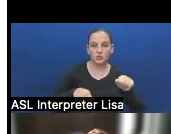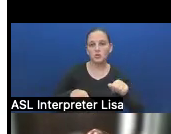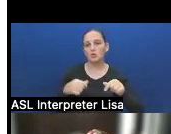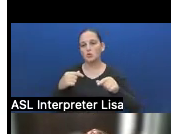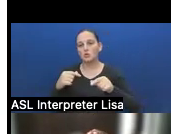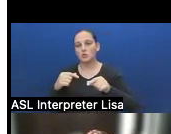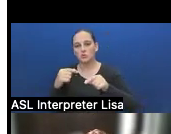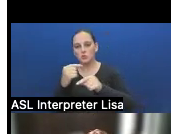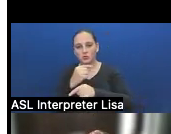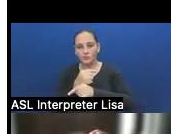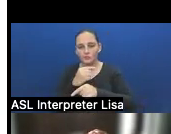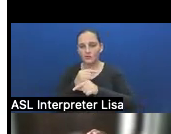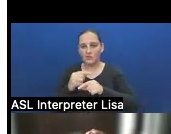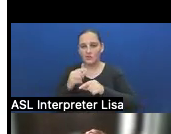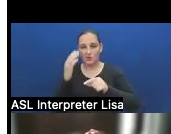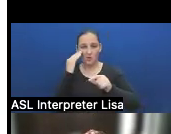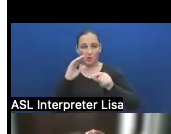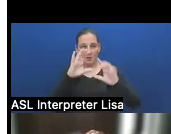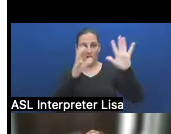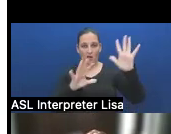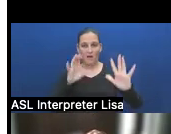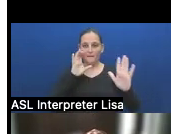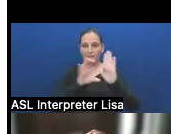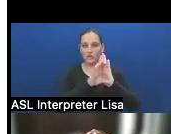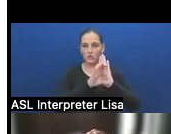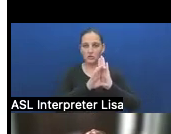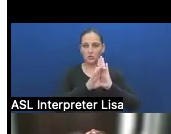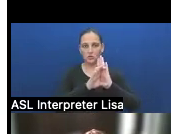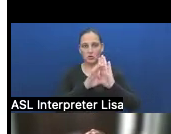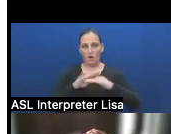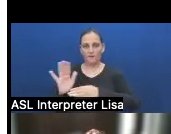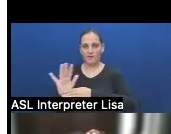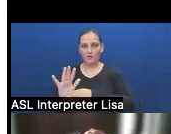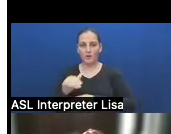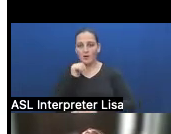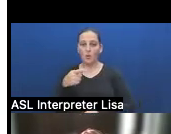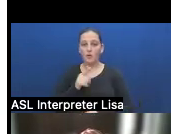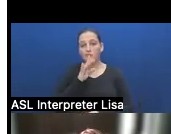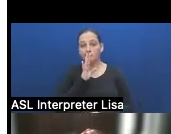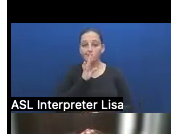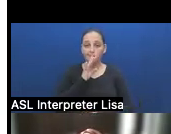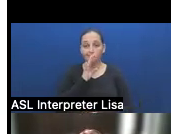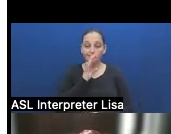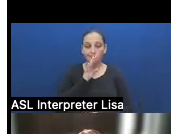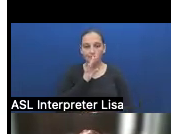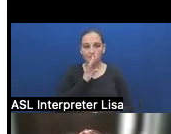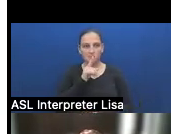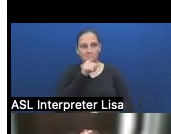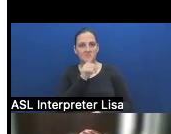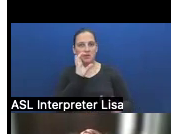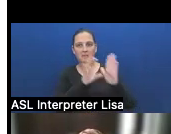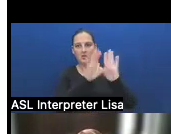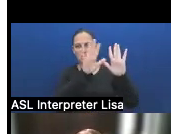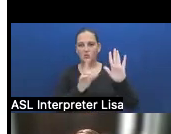it's diagrams on a video versus, Yep. you know, just a video of a talking head. There might be different contexts